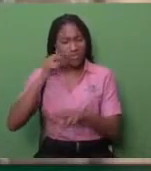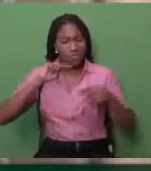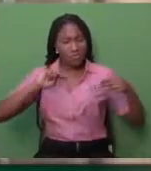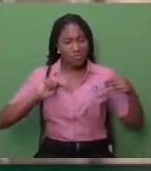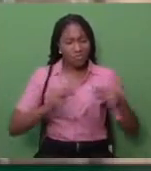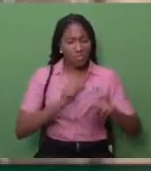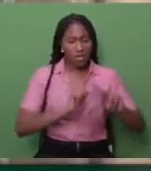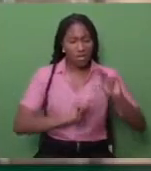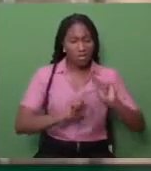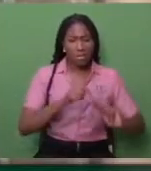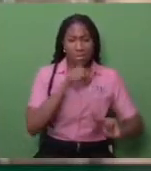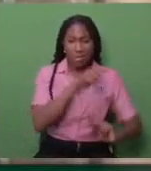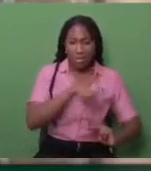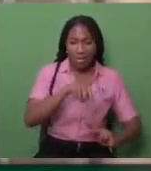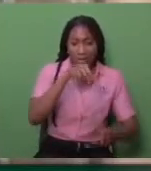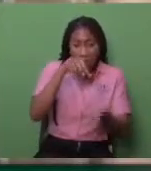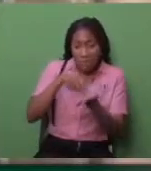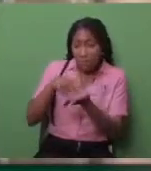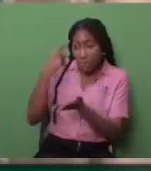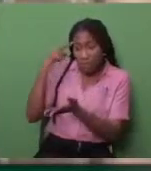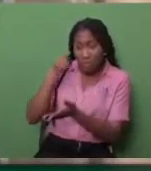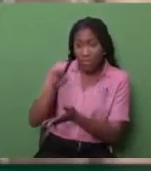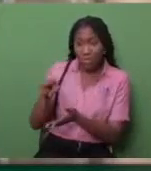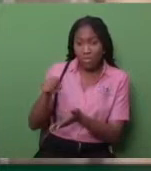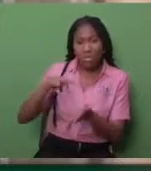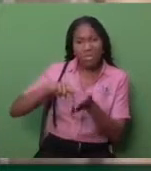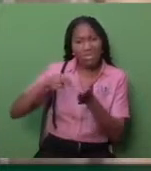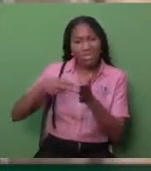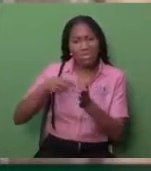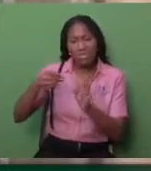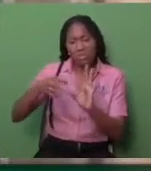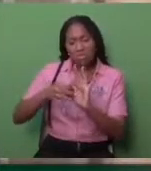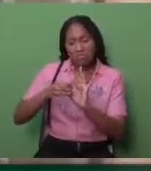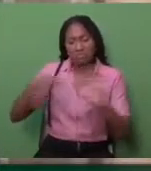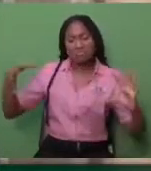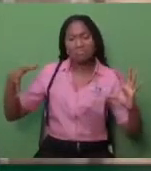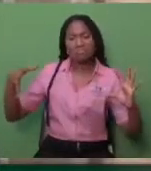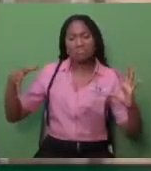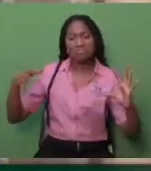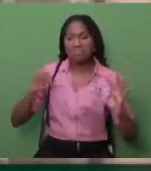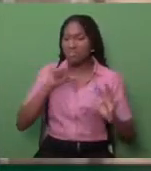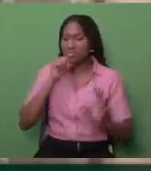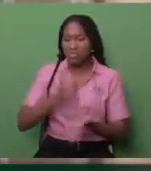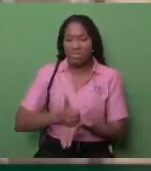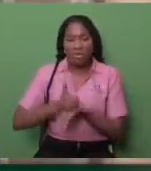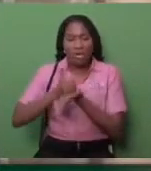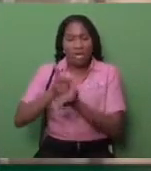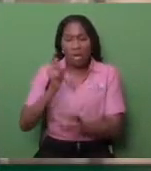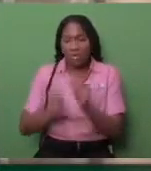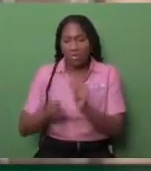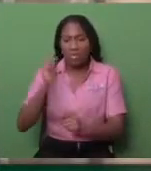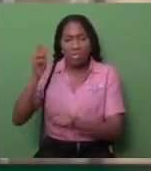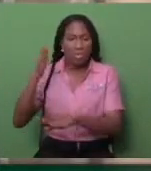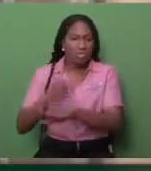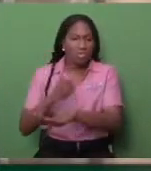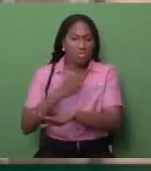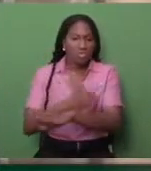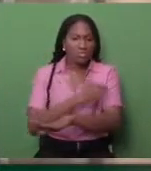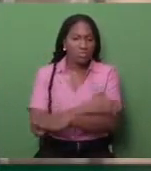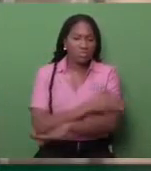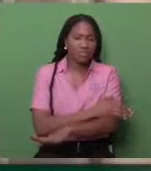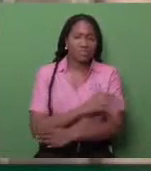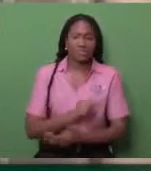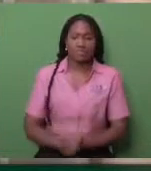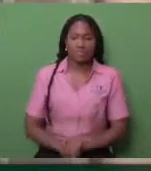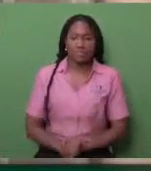essential social contract to do all that can be done to make our country a better place. You have turned your backs on